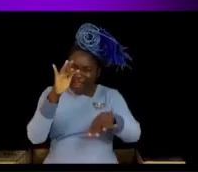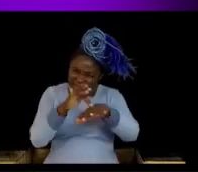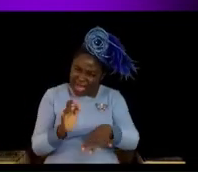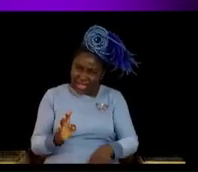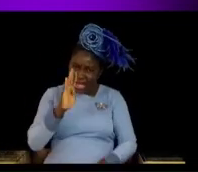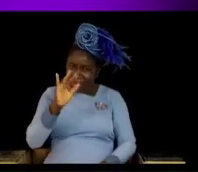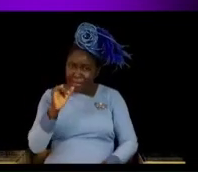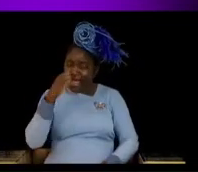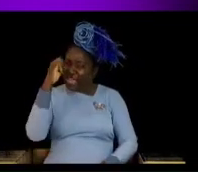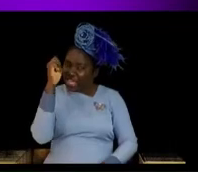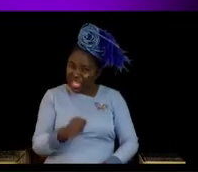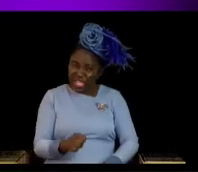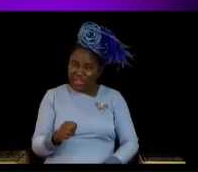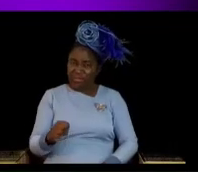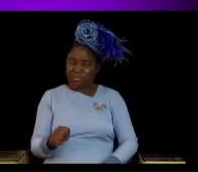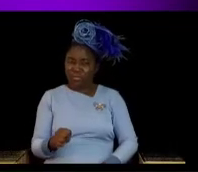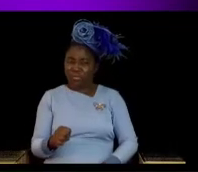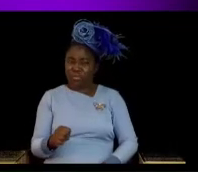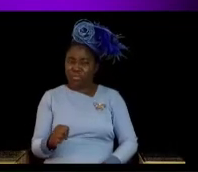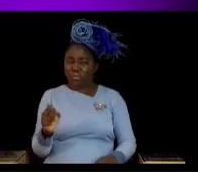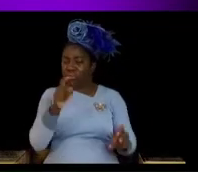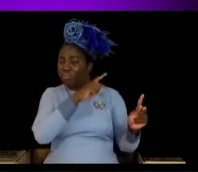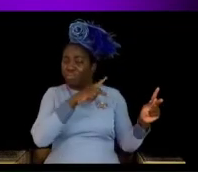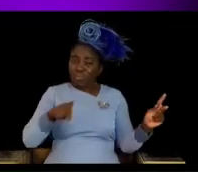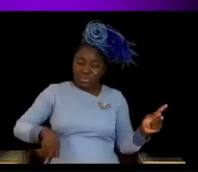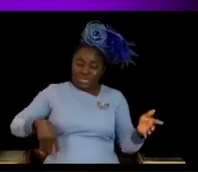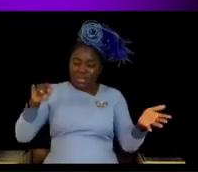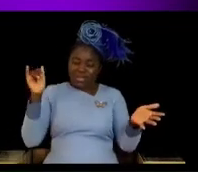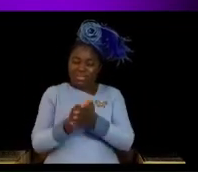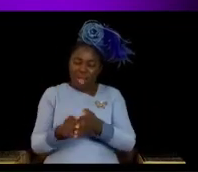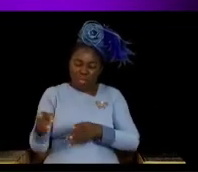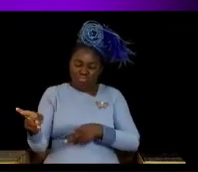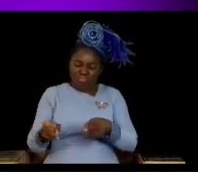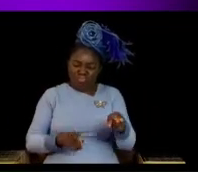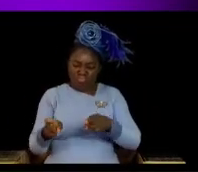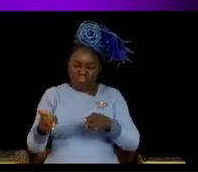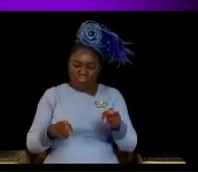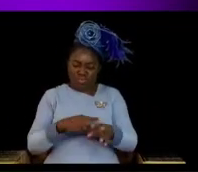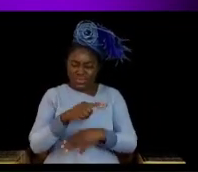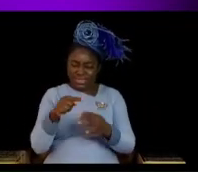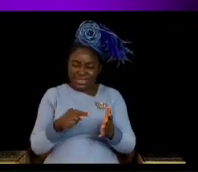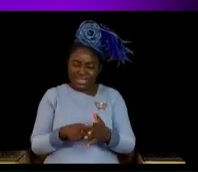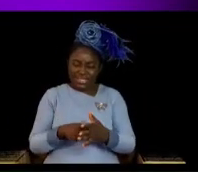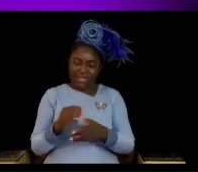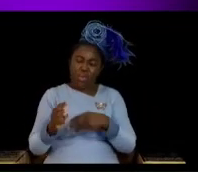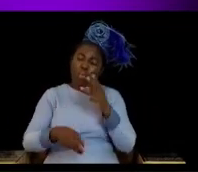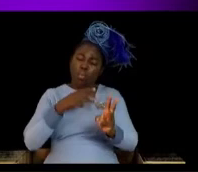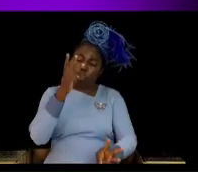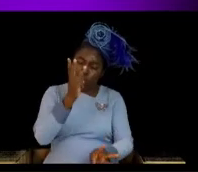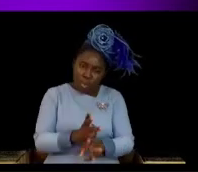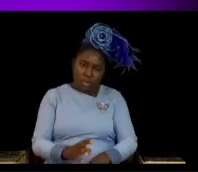evil spirits who rule this world. The Bible says